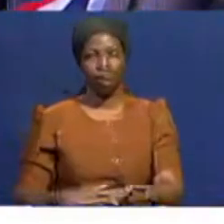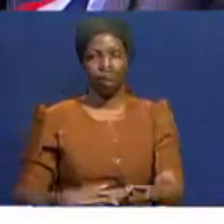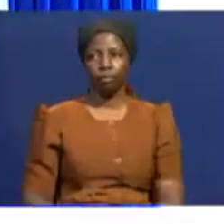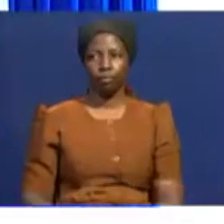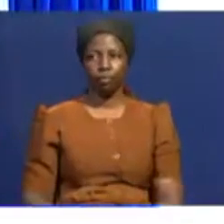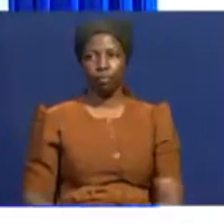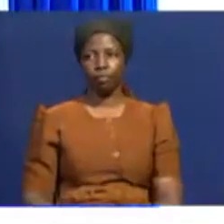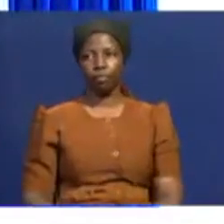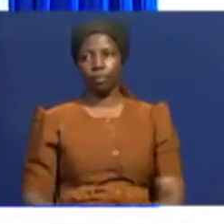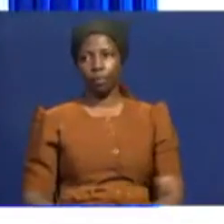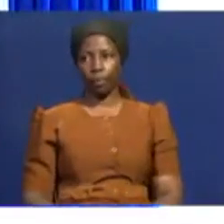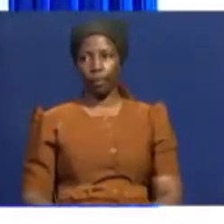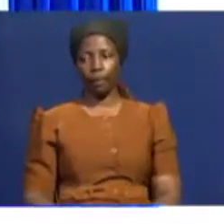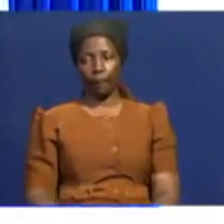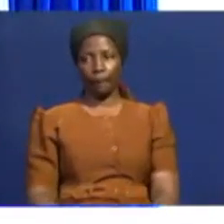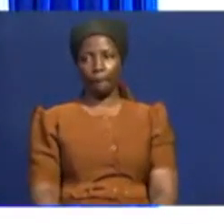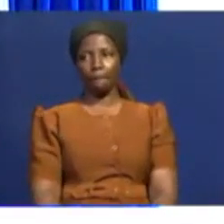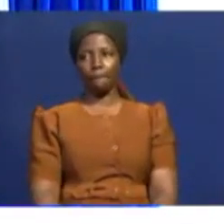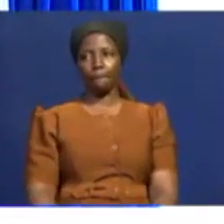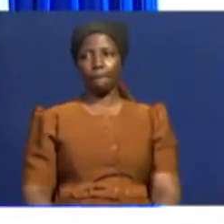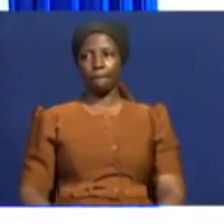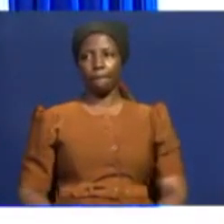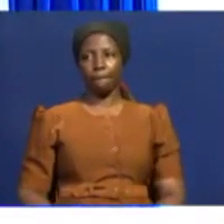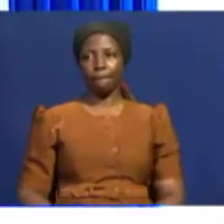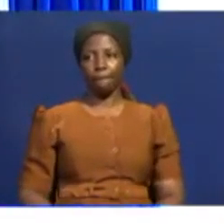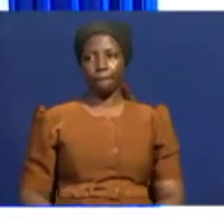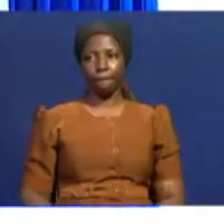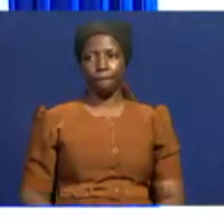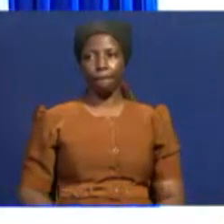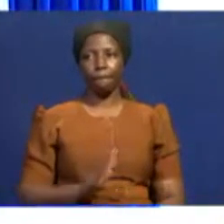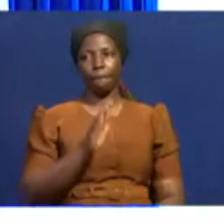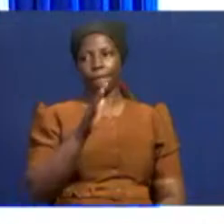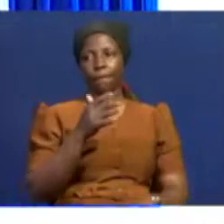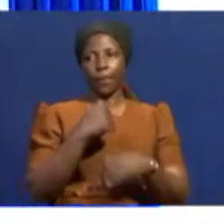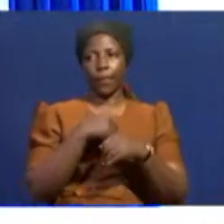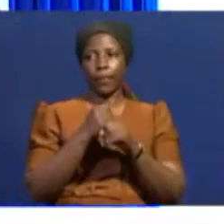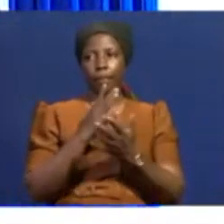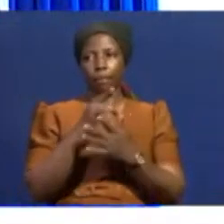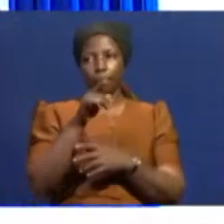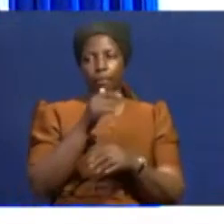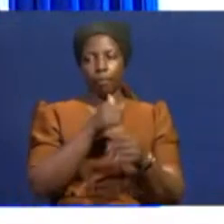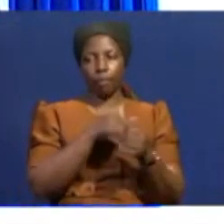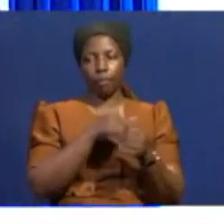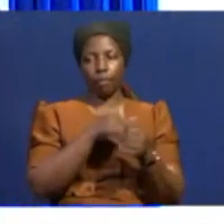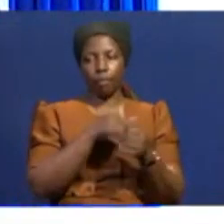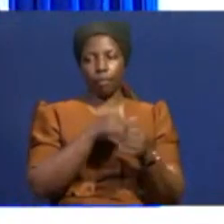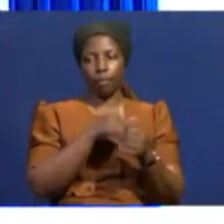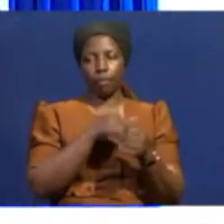situate itself in an advantage position to make sure that it plays a major role in